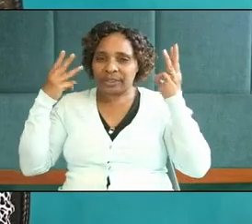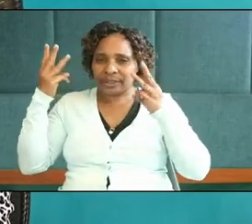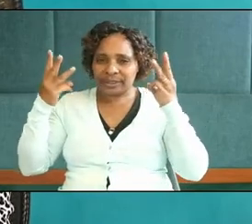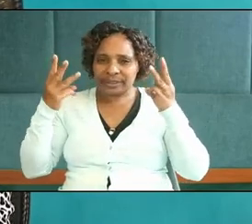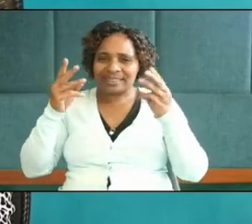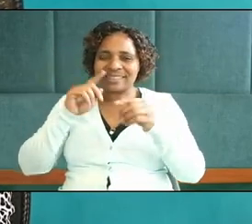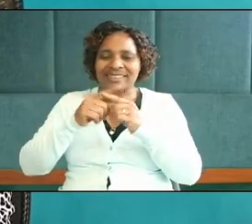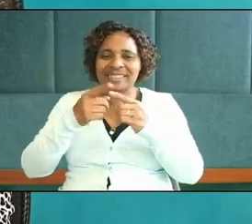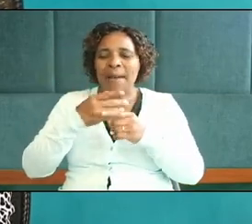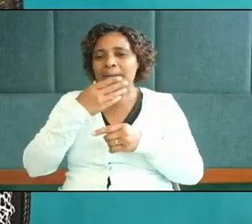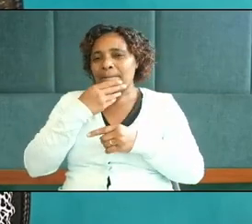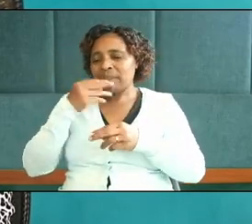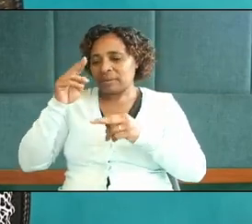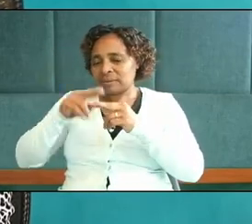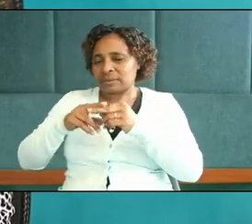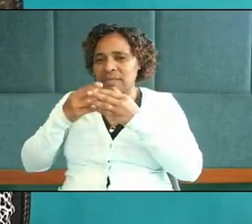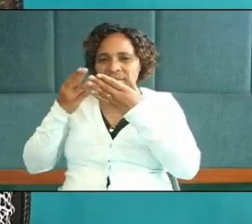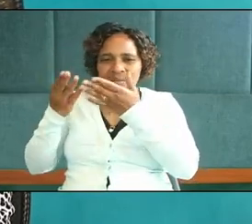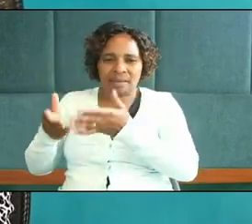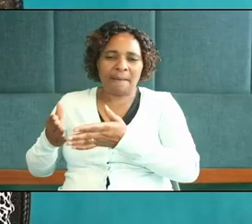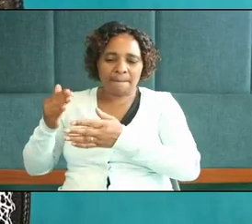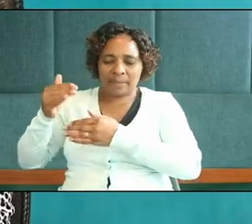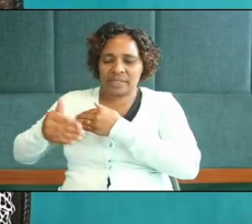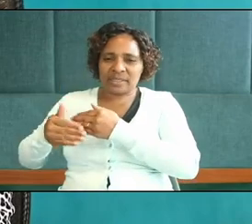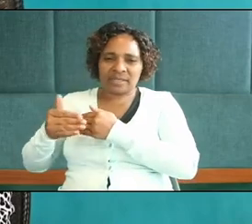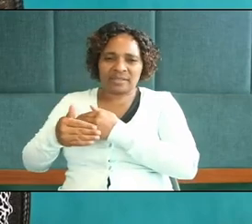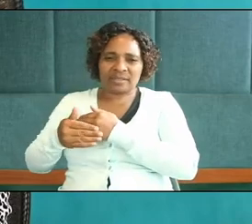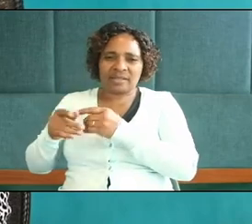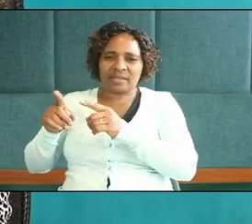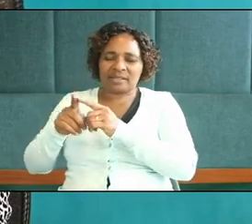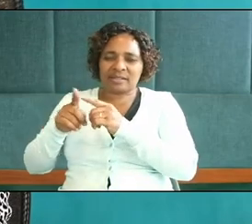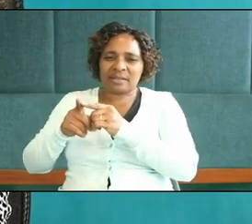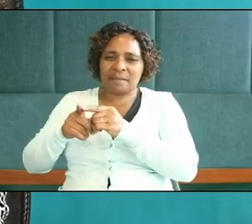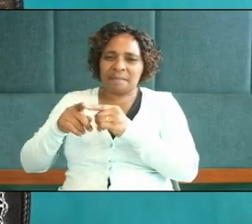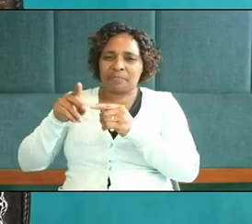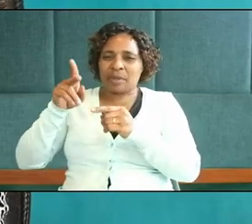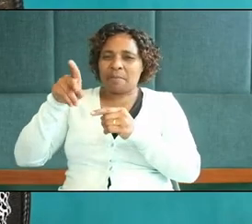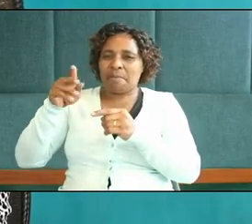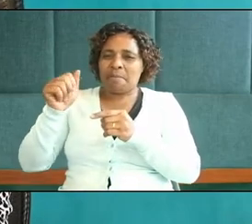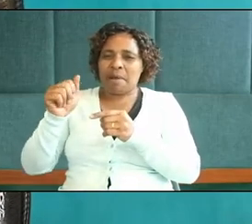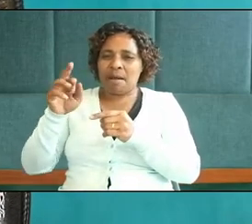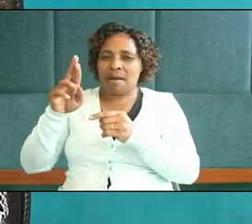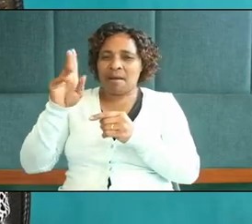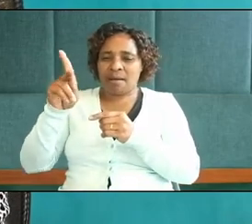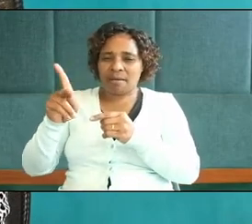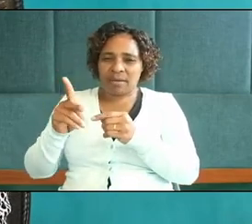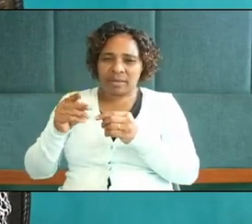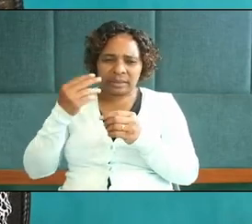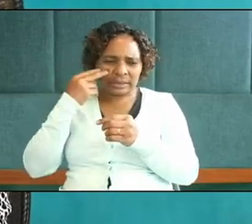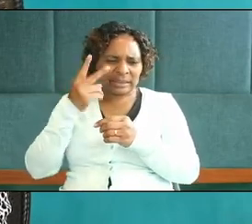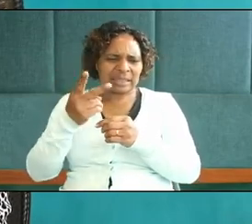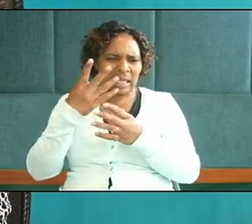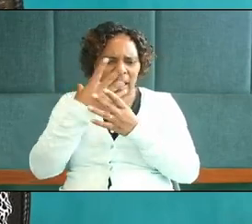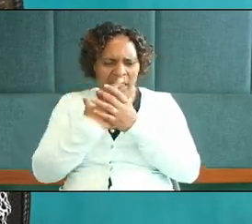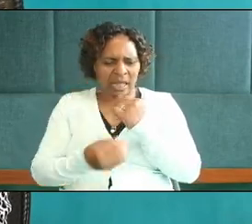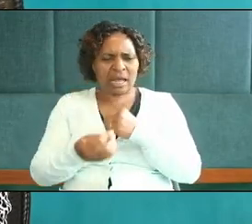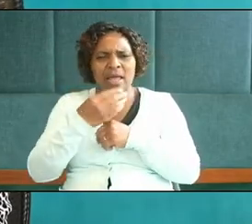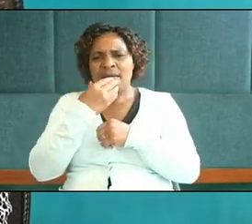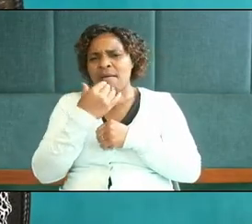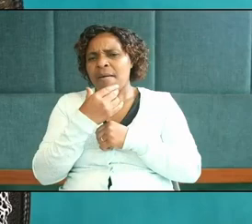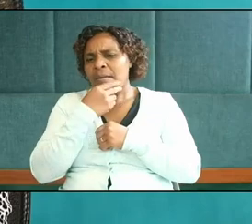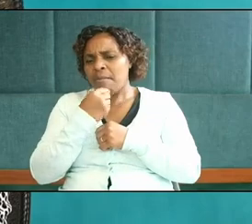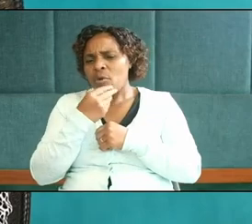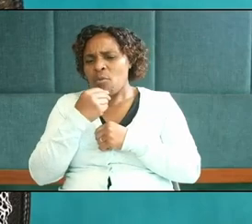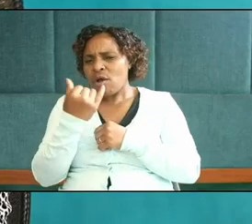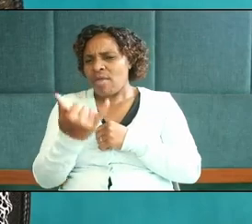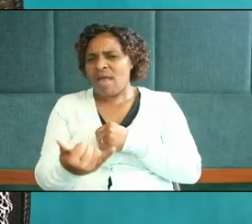then there was a man who was seated just beside, it was like a park, so a park with a pond. So he was seated beside and he saw the frustration of this young boy.